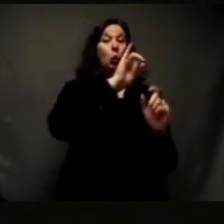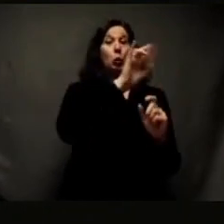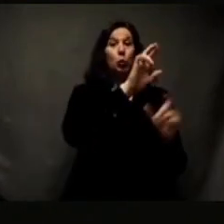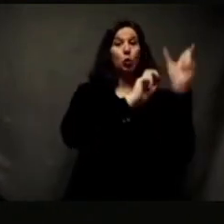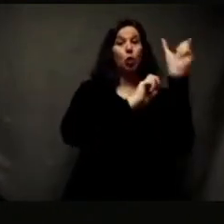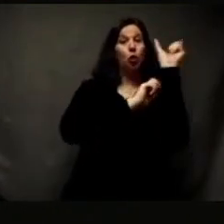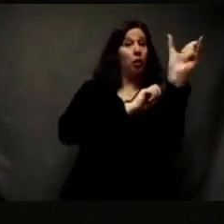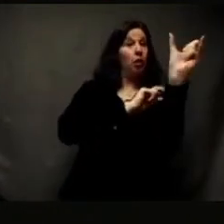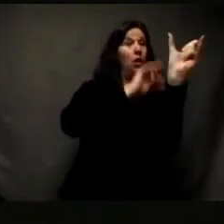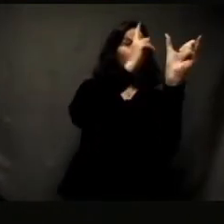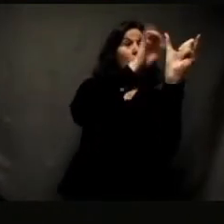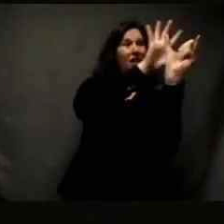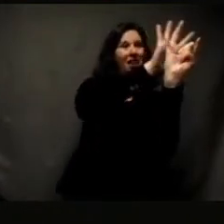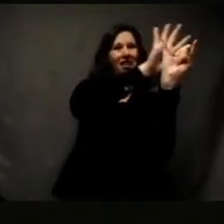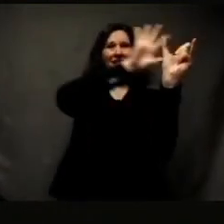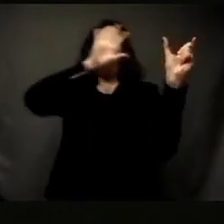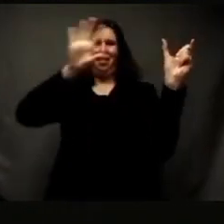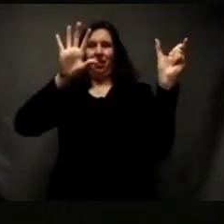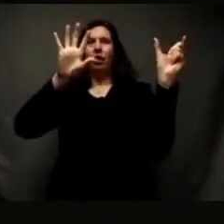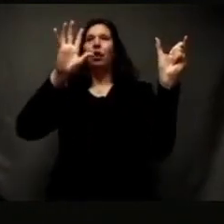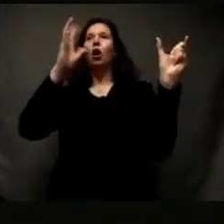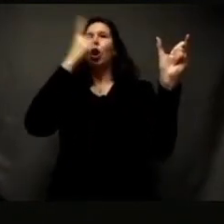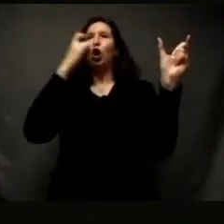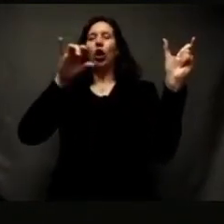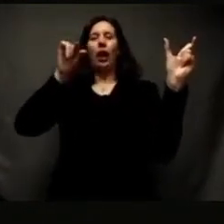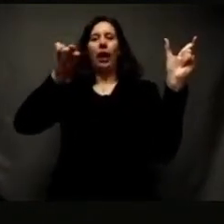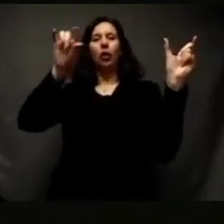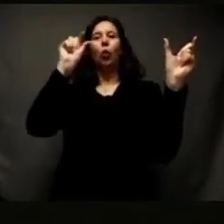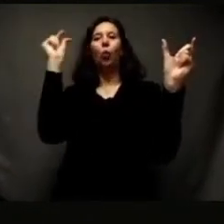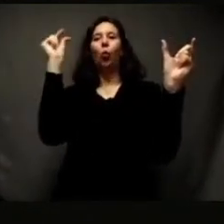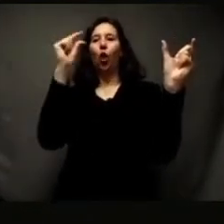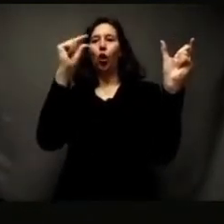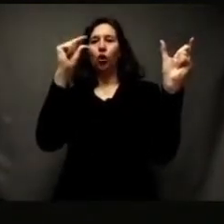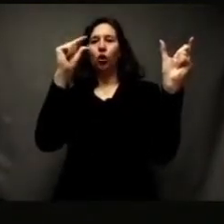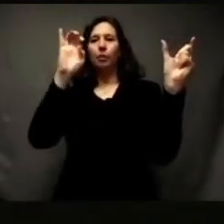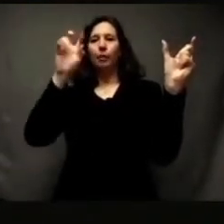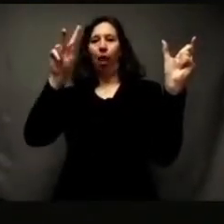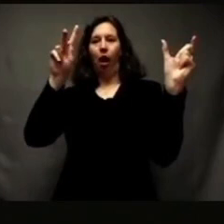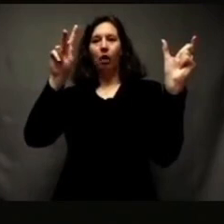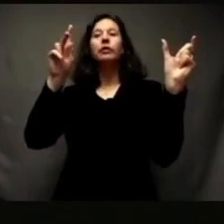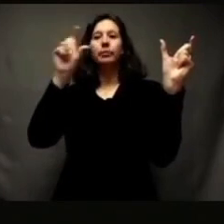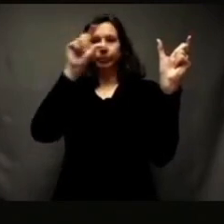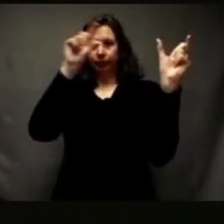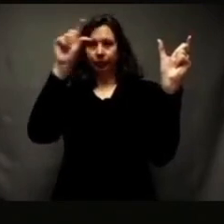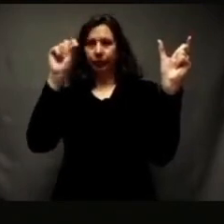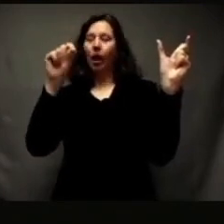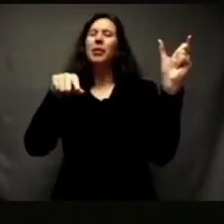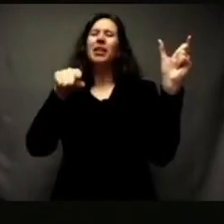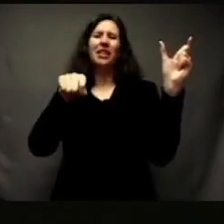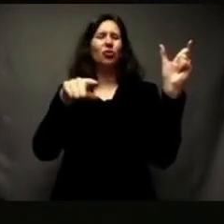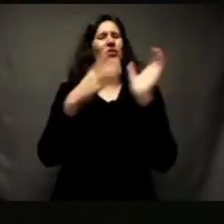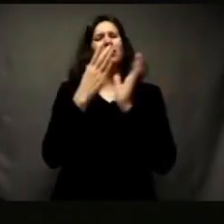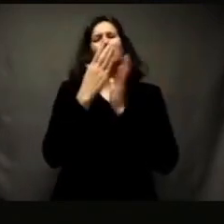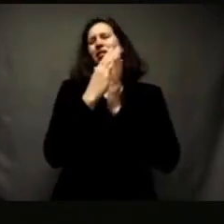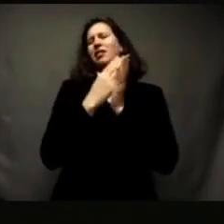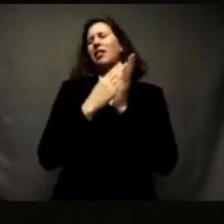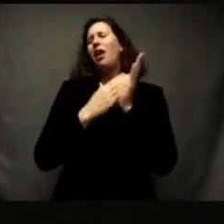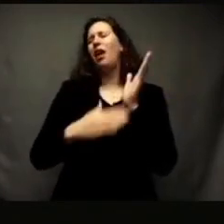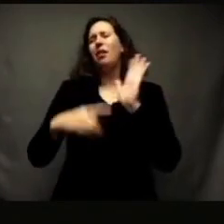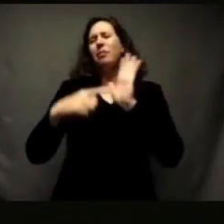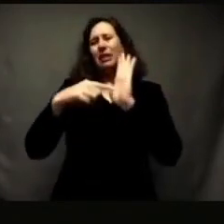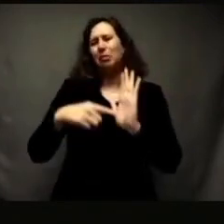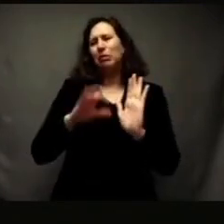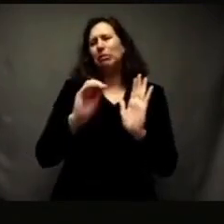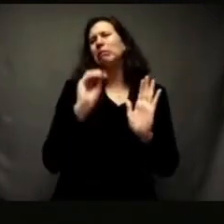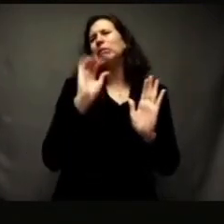would translate to in Scratch. And so this is just a few examples of them. We have plenty of them to go through, but we encourage you to kind